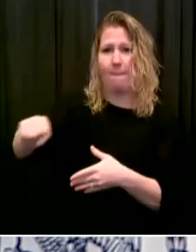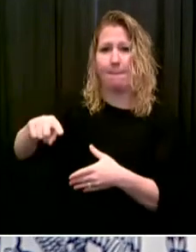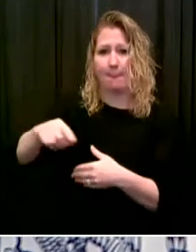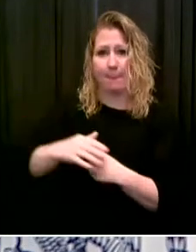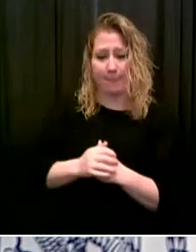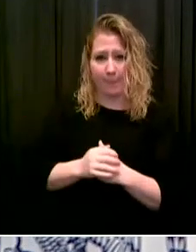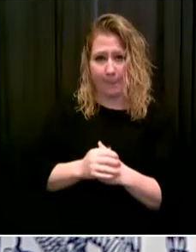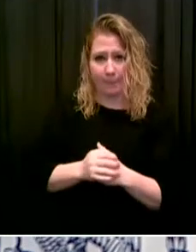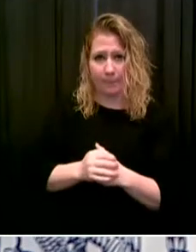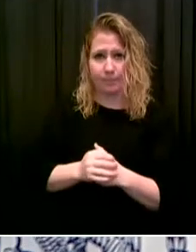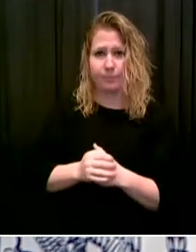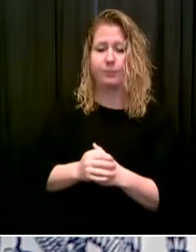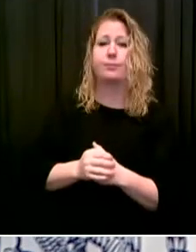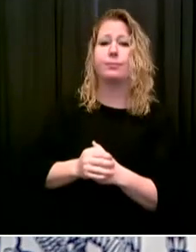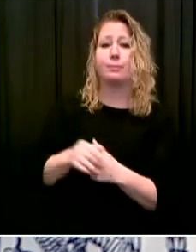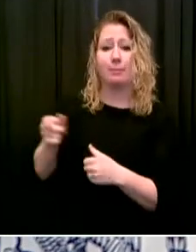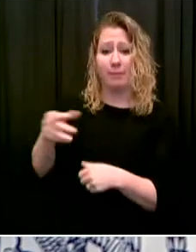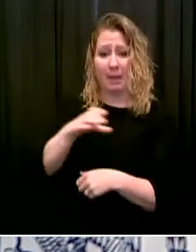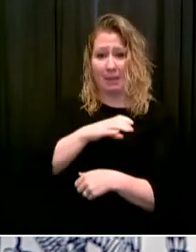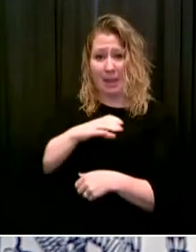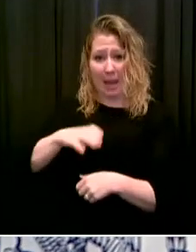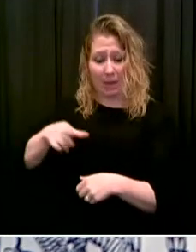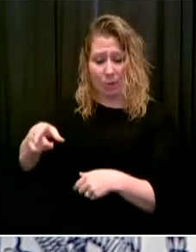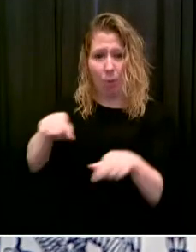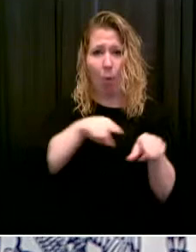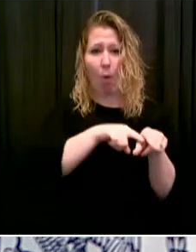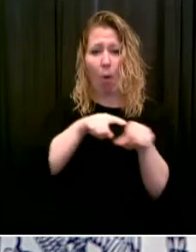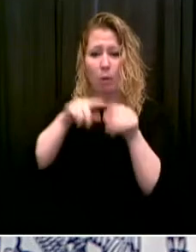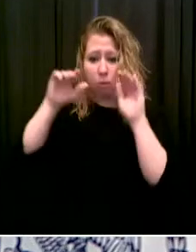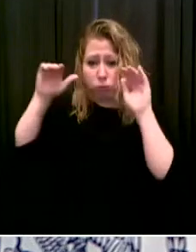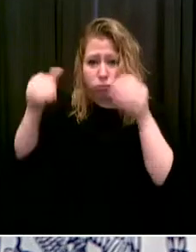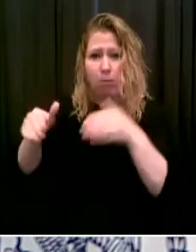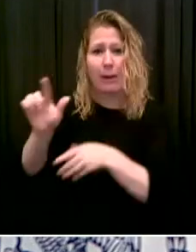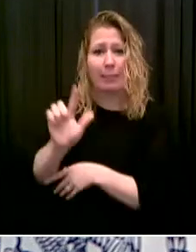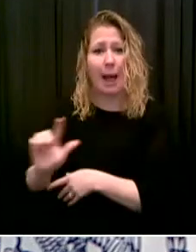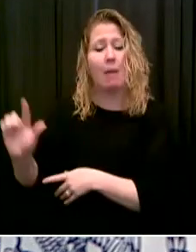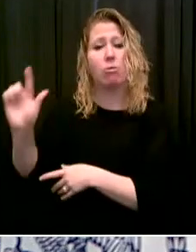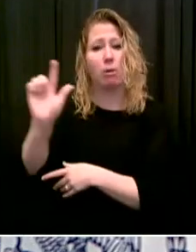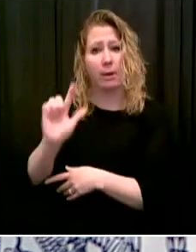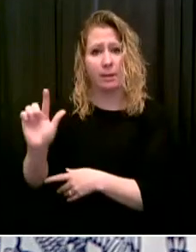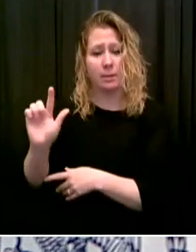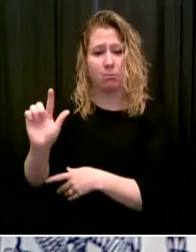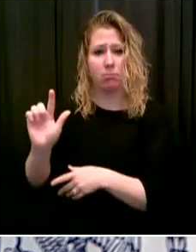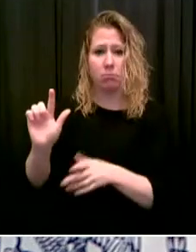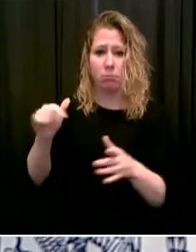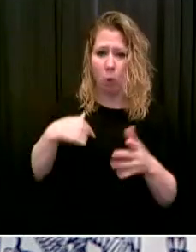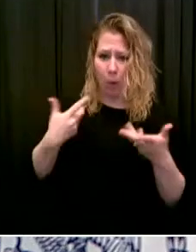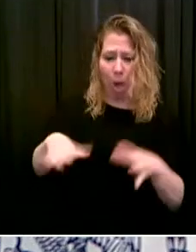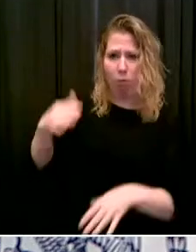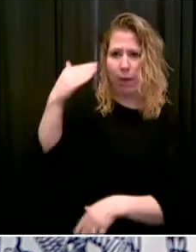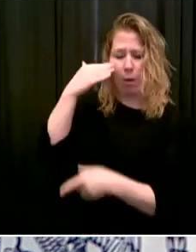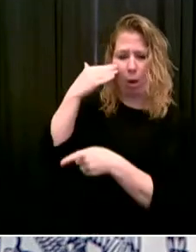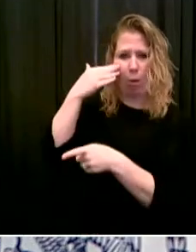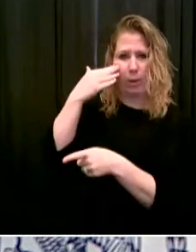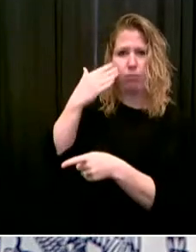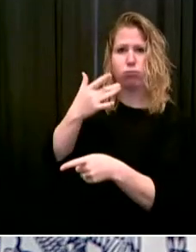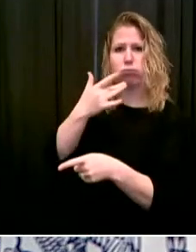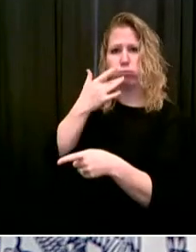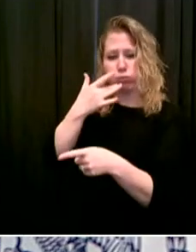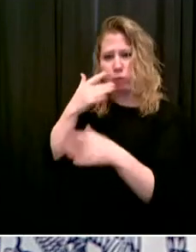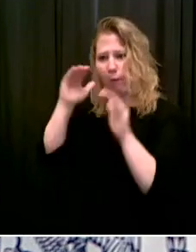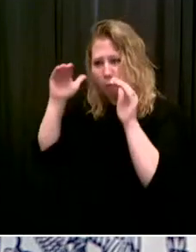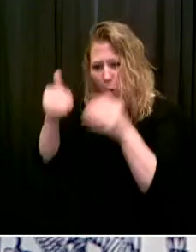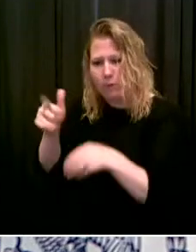They've always focused heavily on libraries and other area. This is well known. Figuring out, though, what is the exact right number, what is the exact type